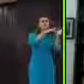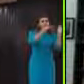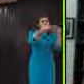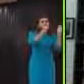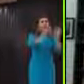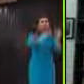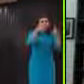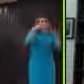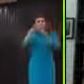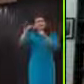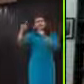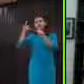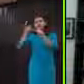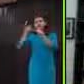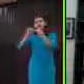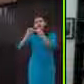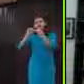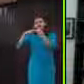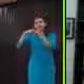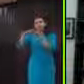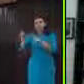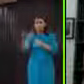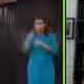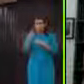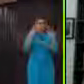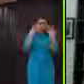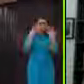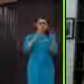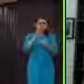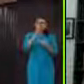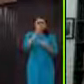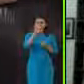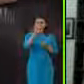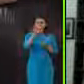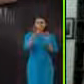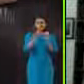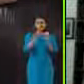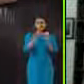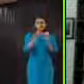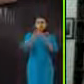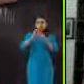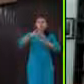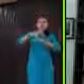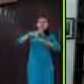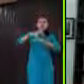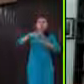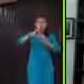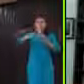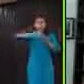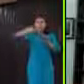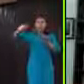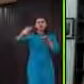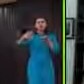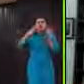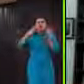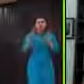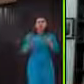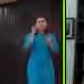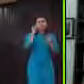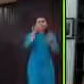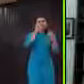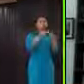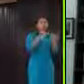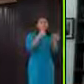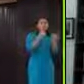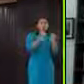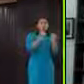real demand to bring back Article 35A and its protections in some form to the state of Jammu and